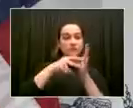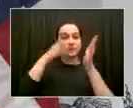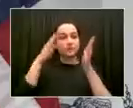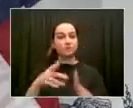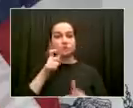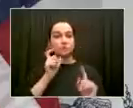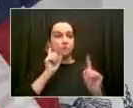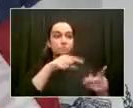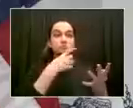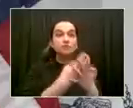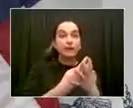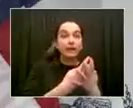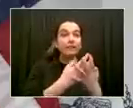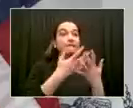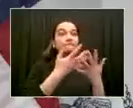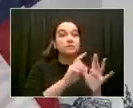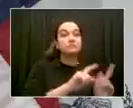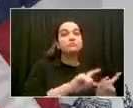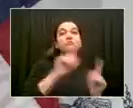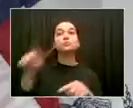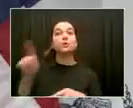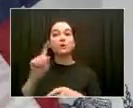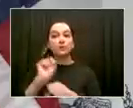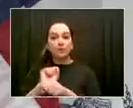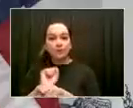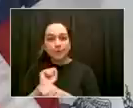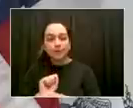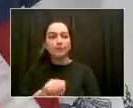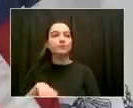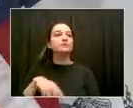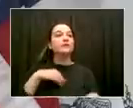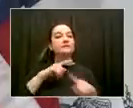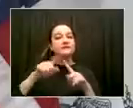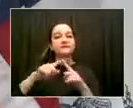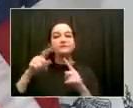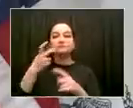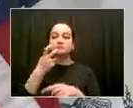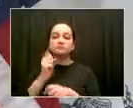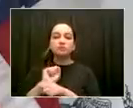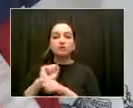country. Go ahead. Next is Andrew from WNBC.